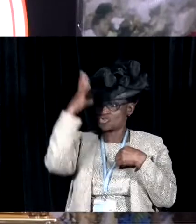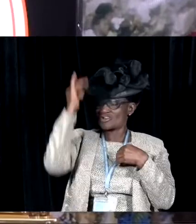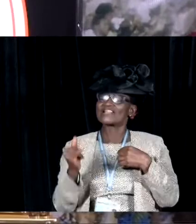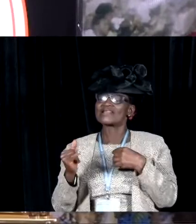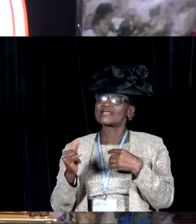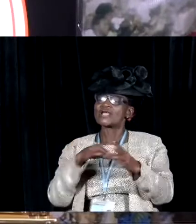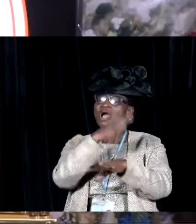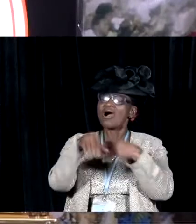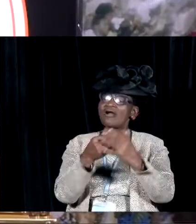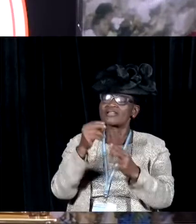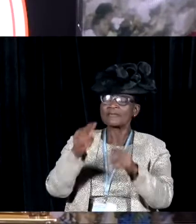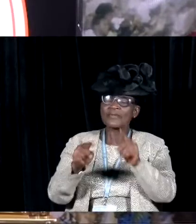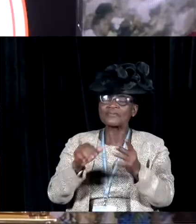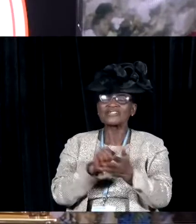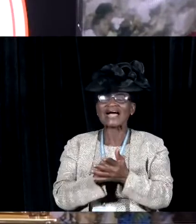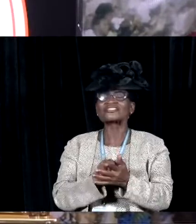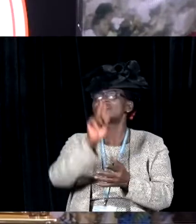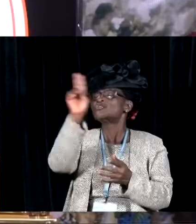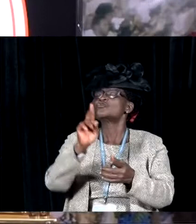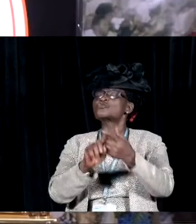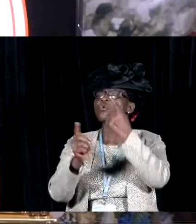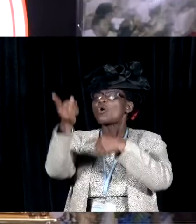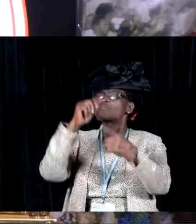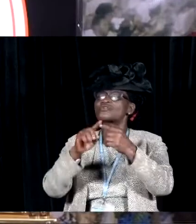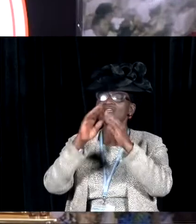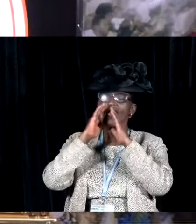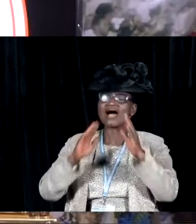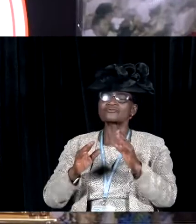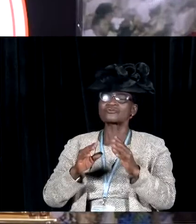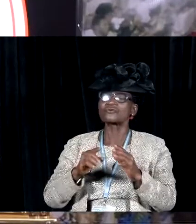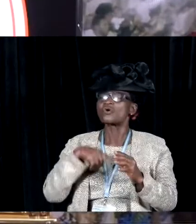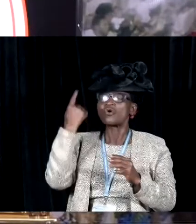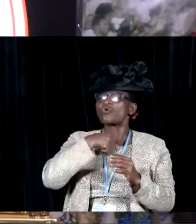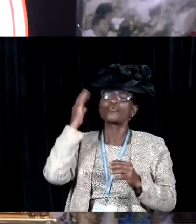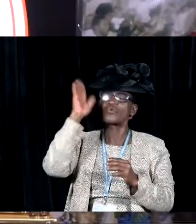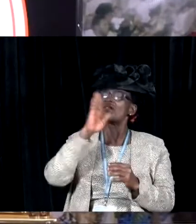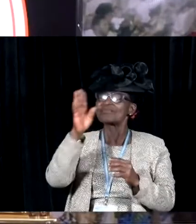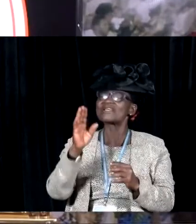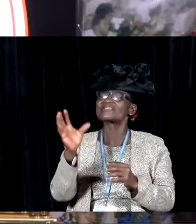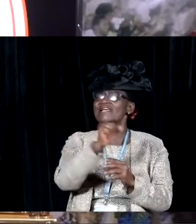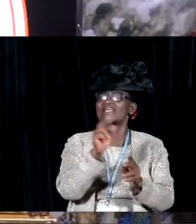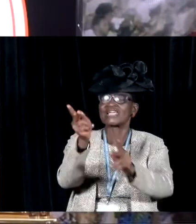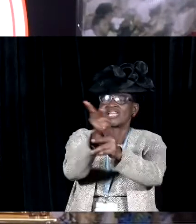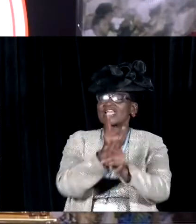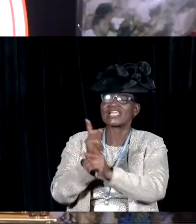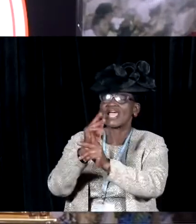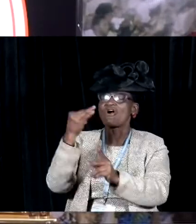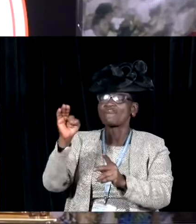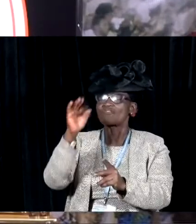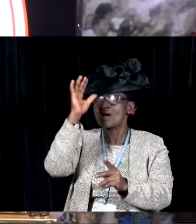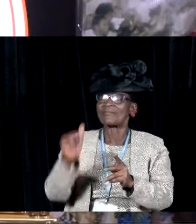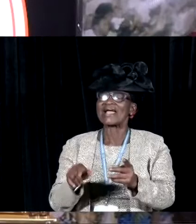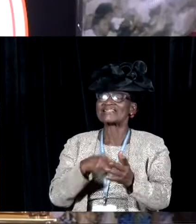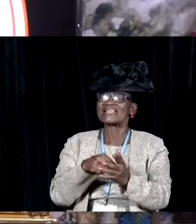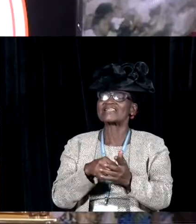the people who used to come to the house, who will be entertained by these same people, and who